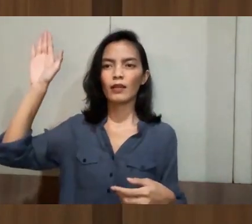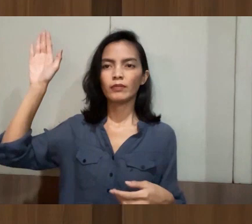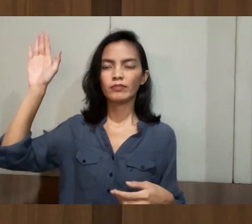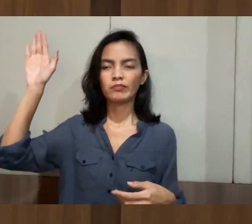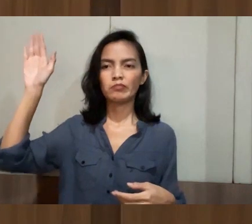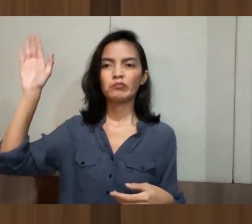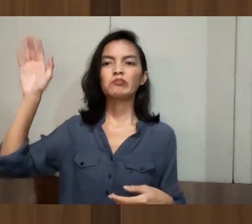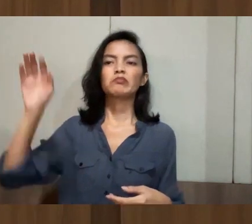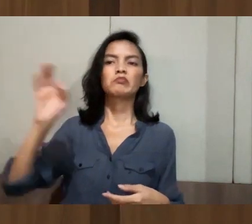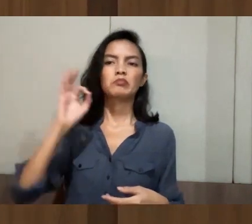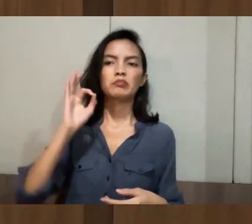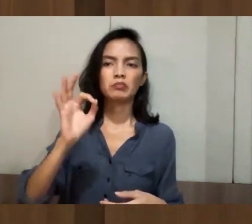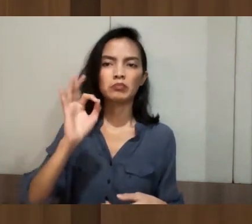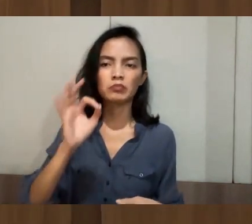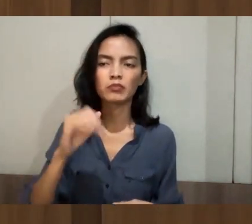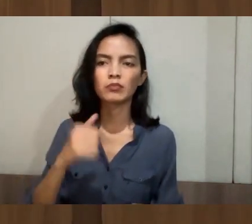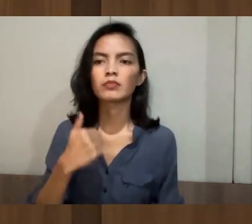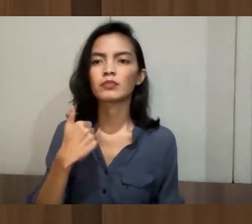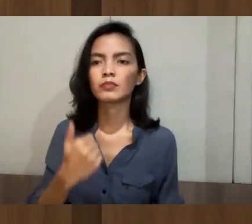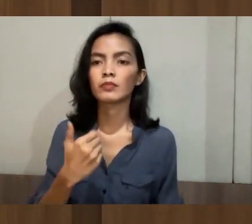day? Could you please raise your hand?